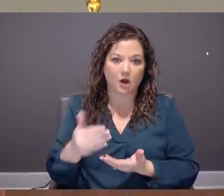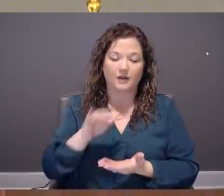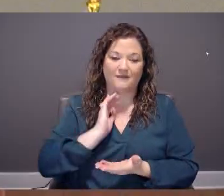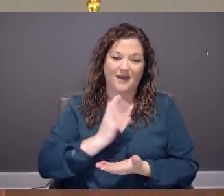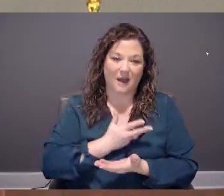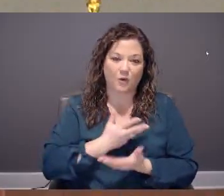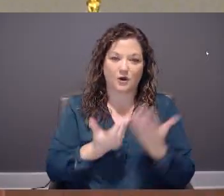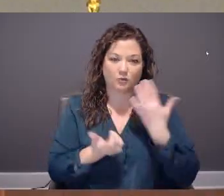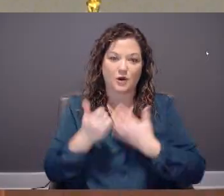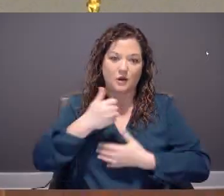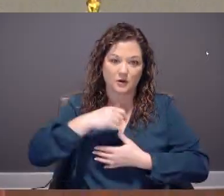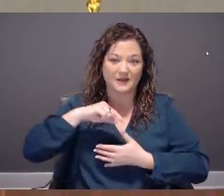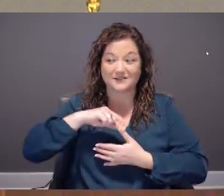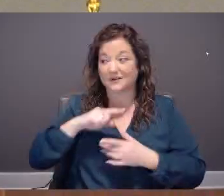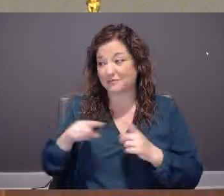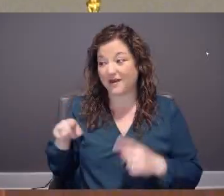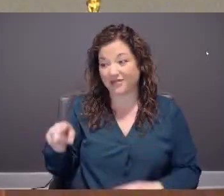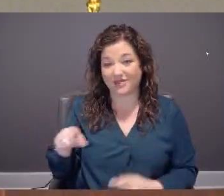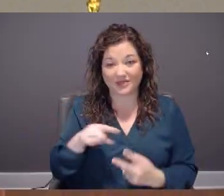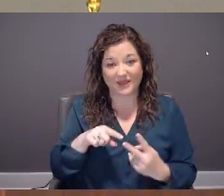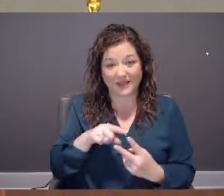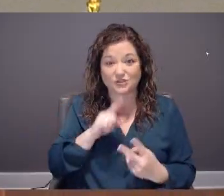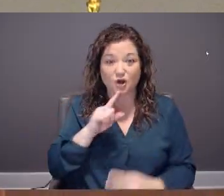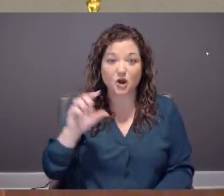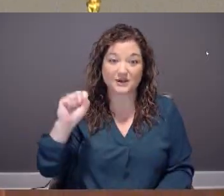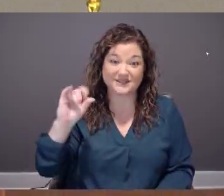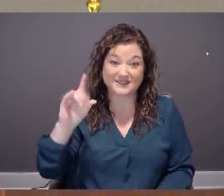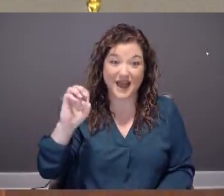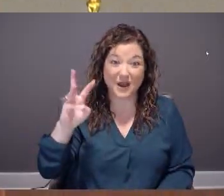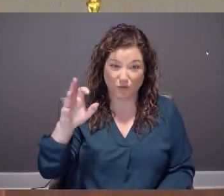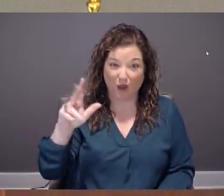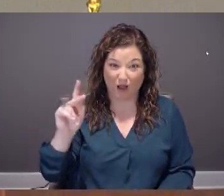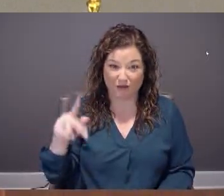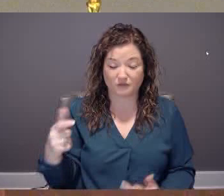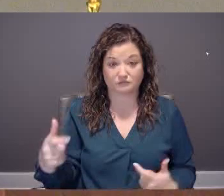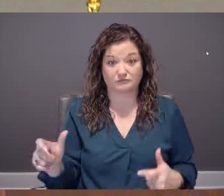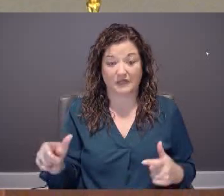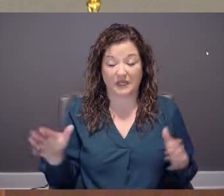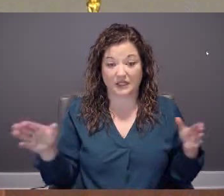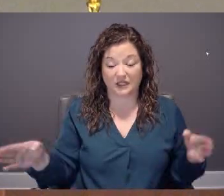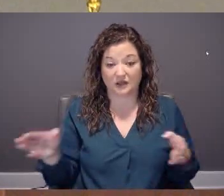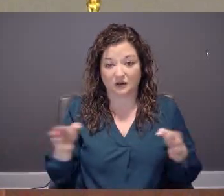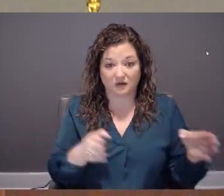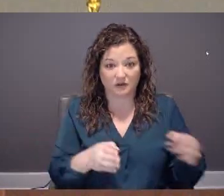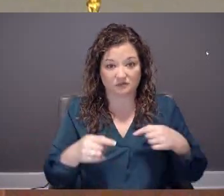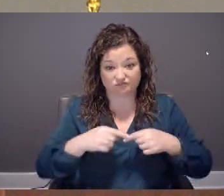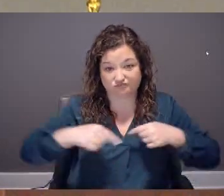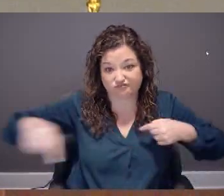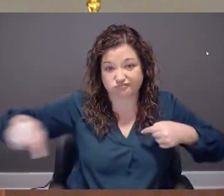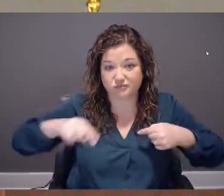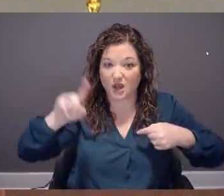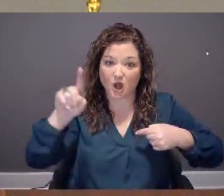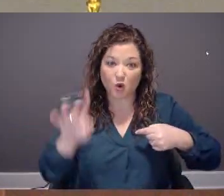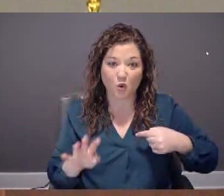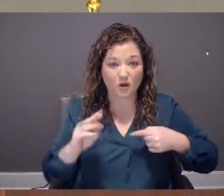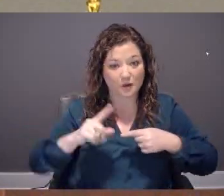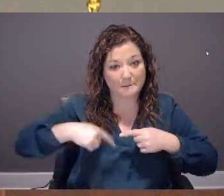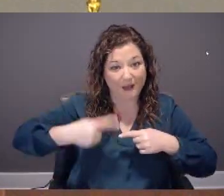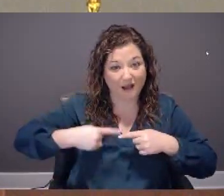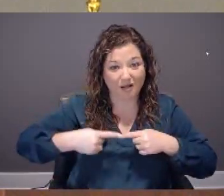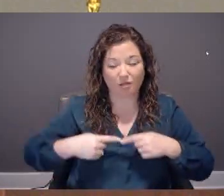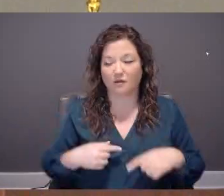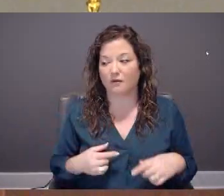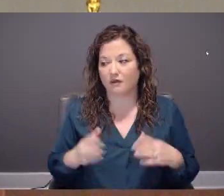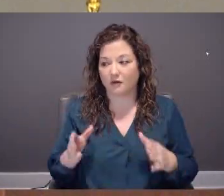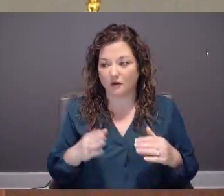are a couple of sidewalks that pretty good size, and one's out in Ritchie Road, a quarter mile of length out there, and another one